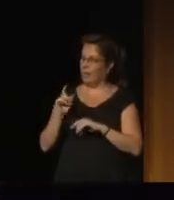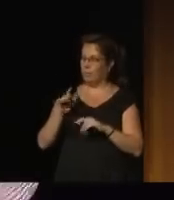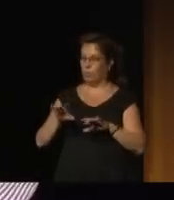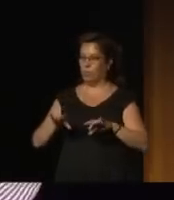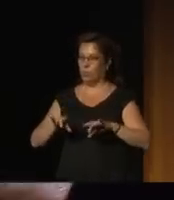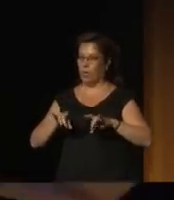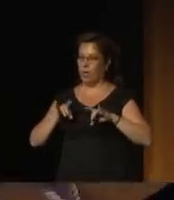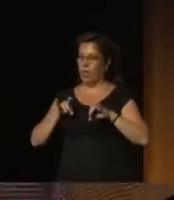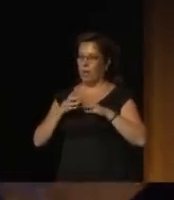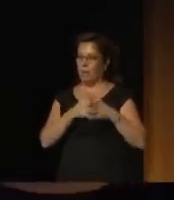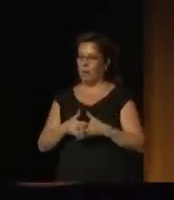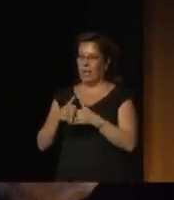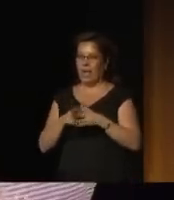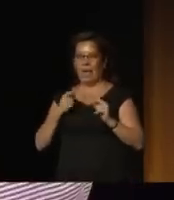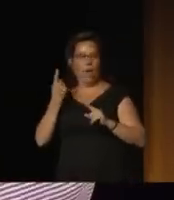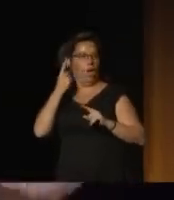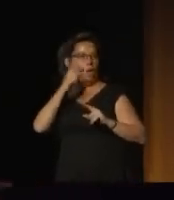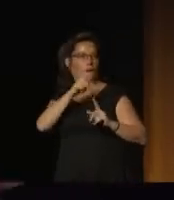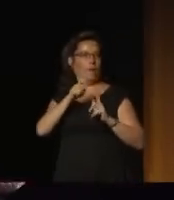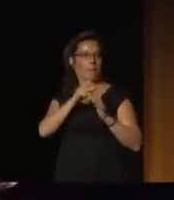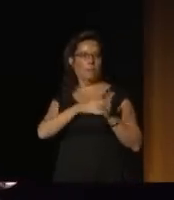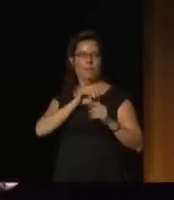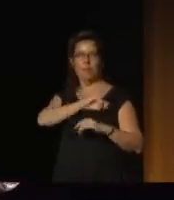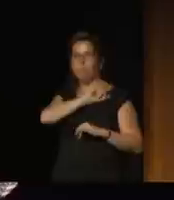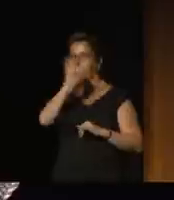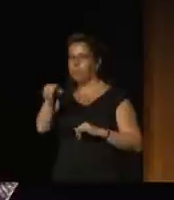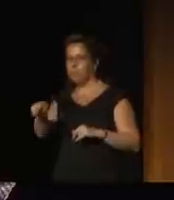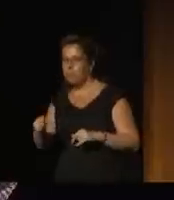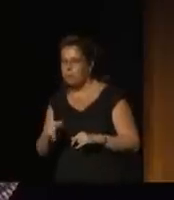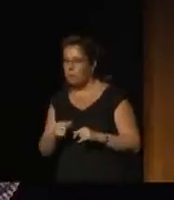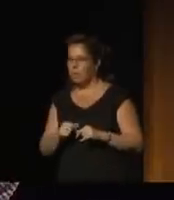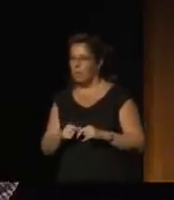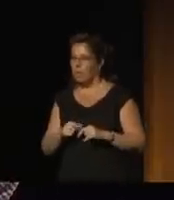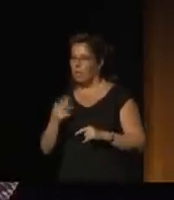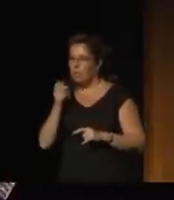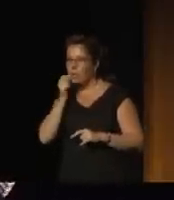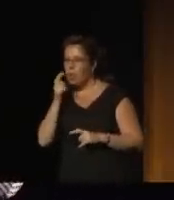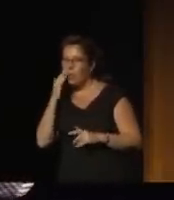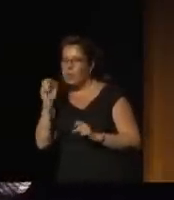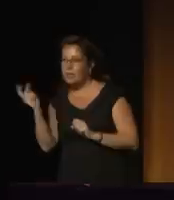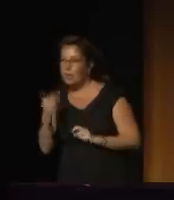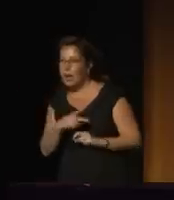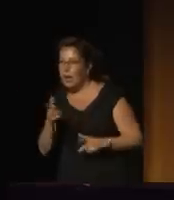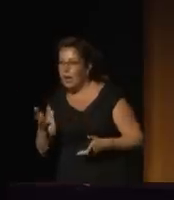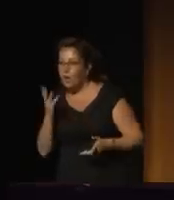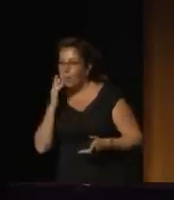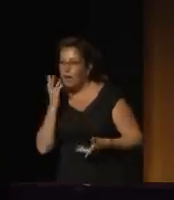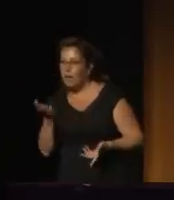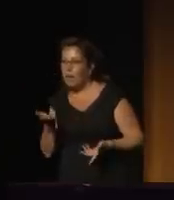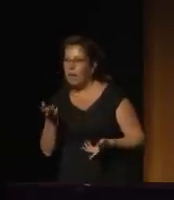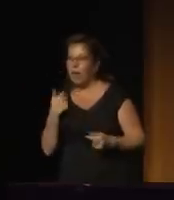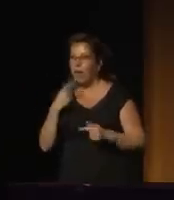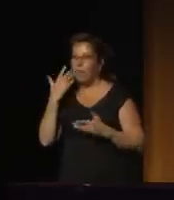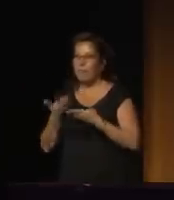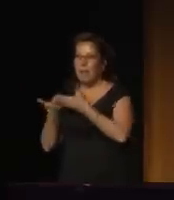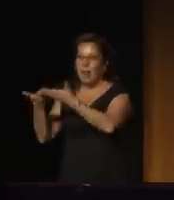I saw on the news that he was at the White House, and I called someone and I said, "Do you know when he's going back?" Because I thought I can get